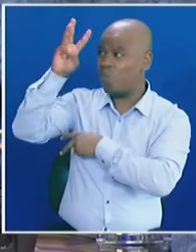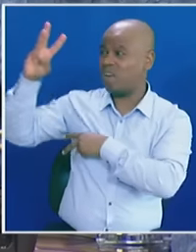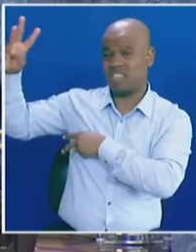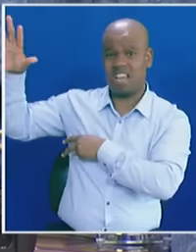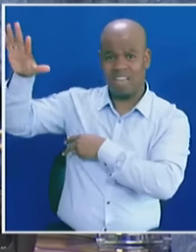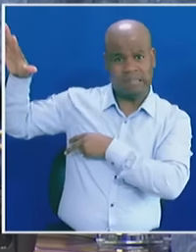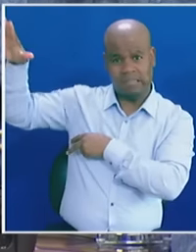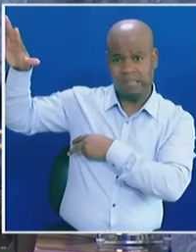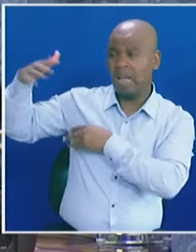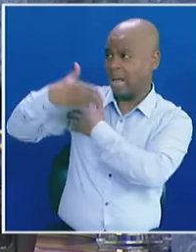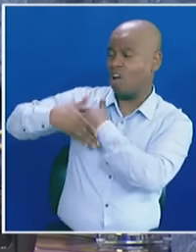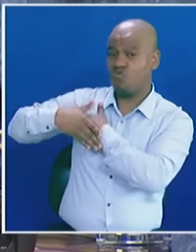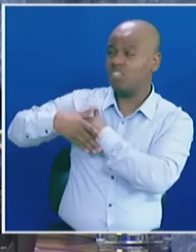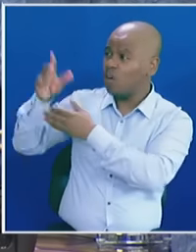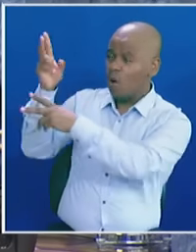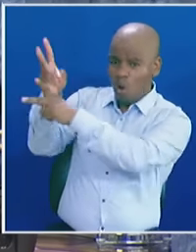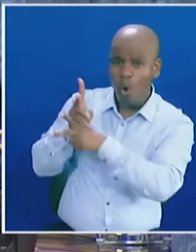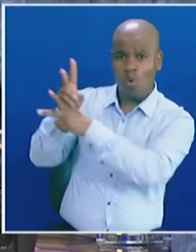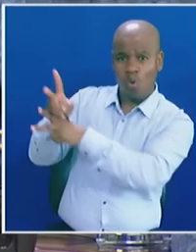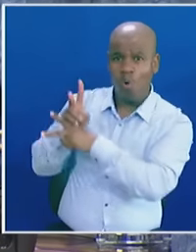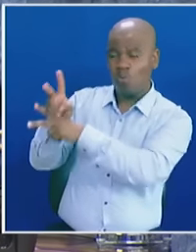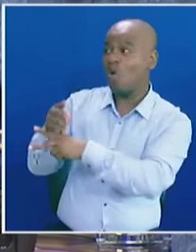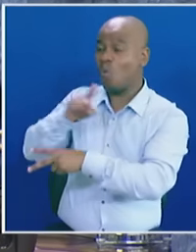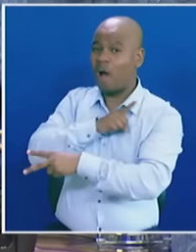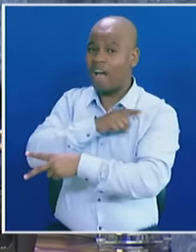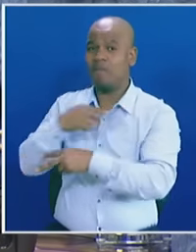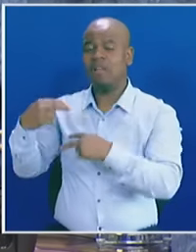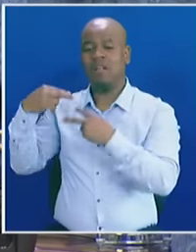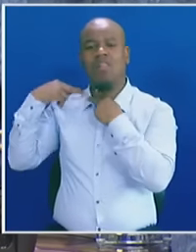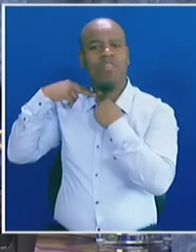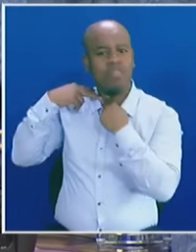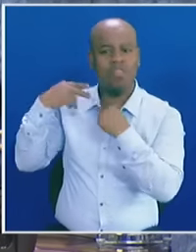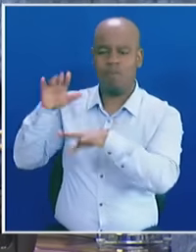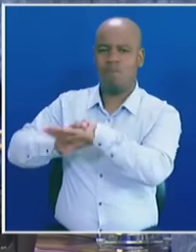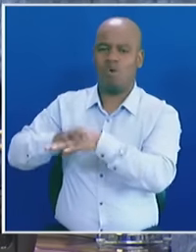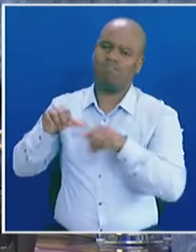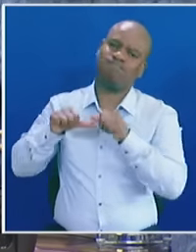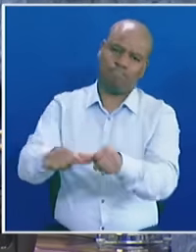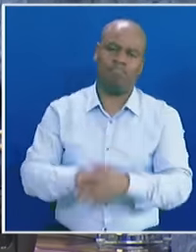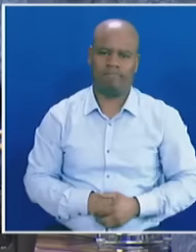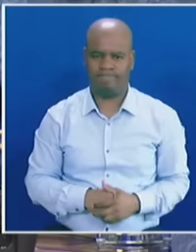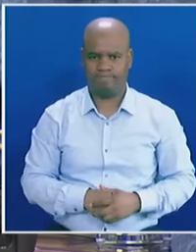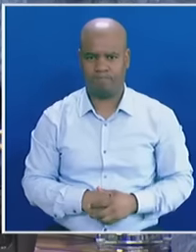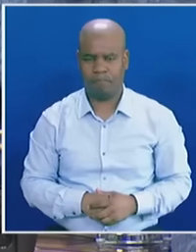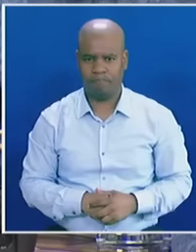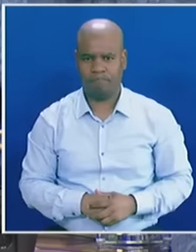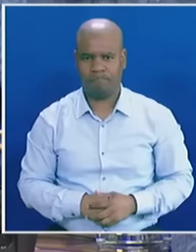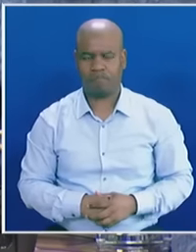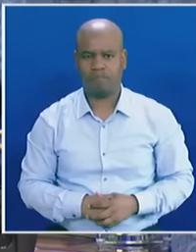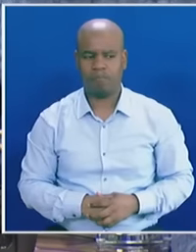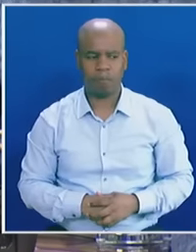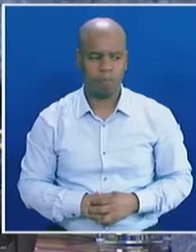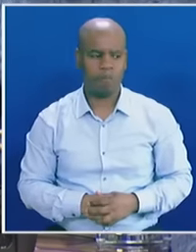in order for our countries to continue to be slave to these former colonizers. With